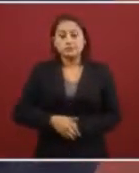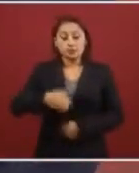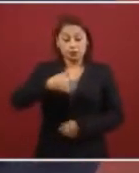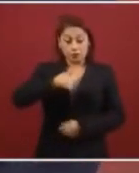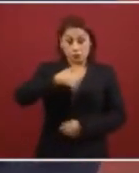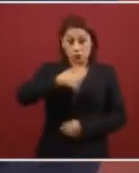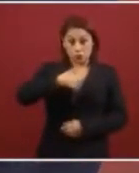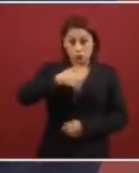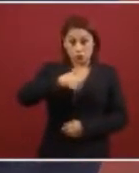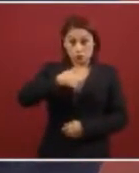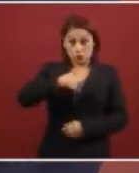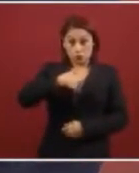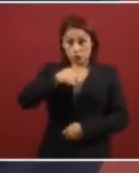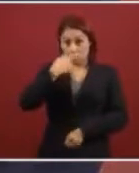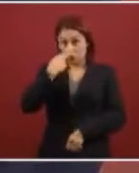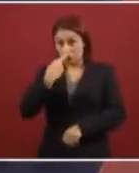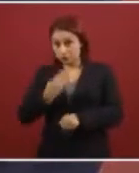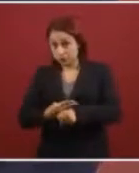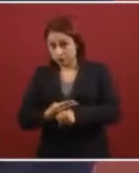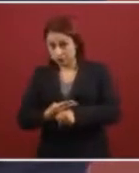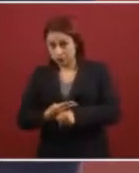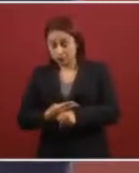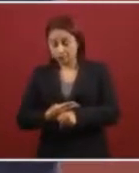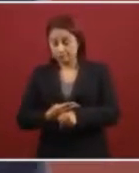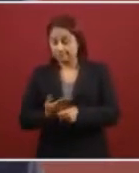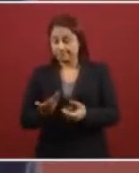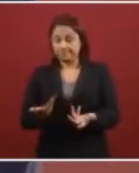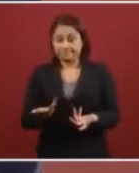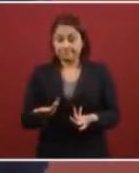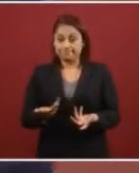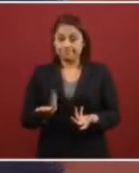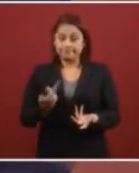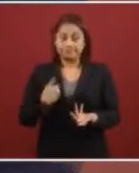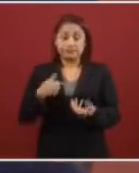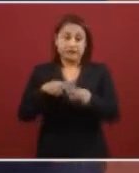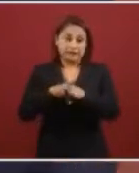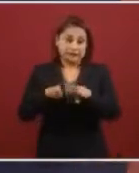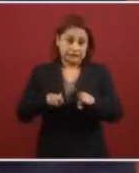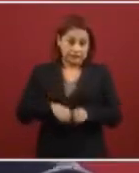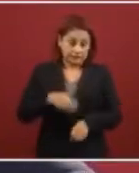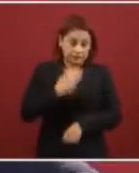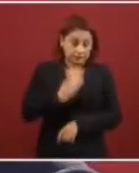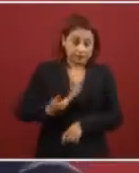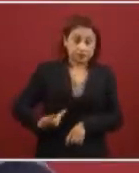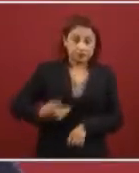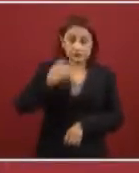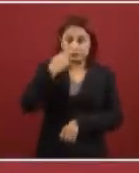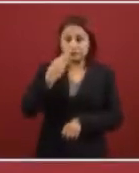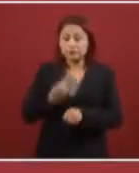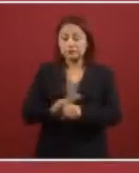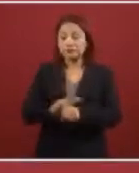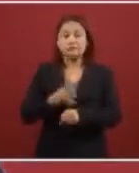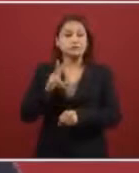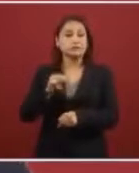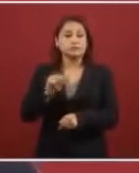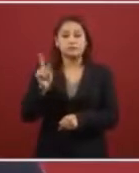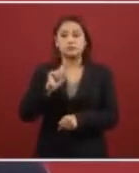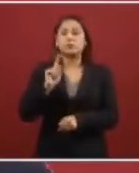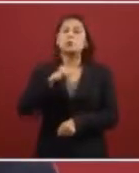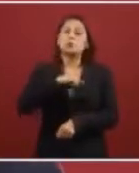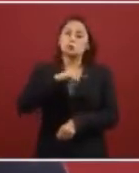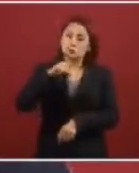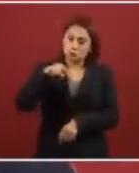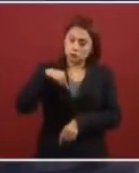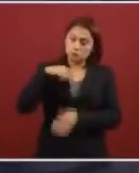It doesn't have to do with the executive. Nosotros we are tenemos que apoyar con el presupuesto going to support by giving the budget